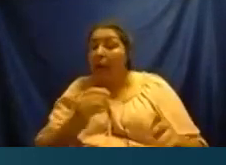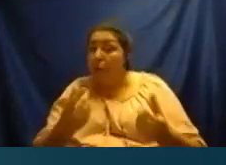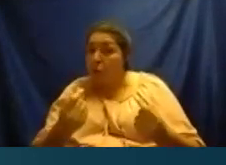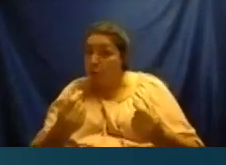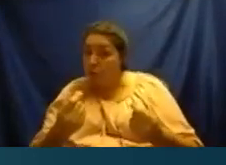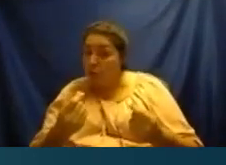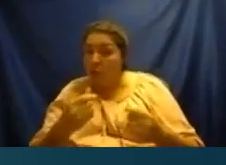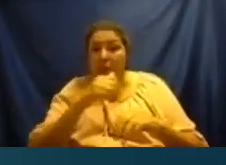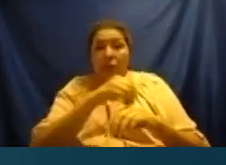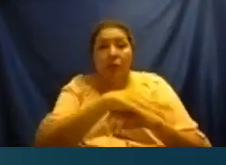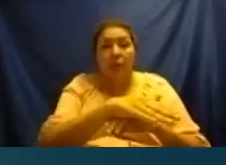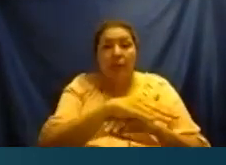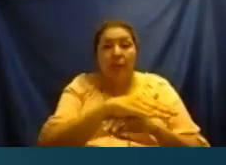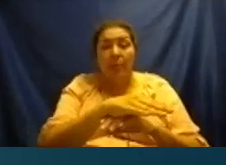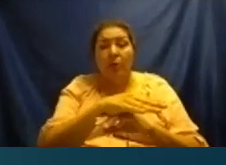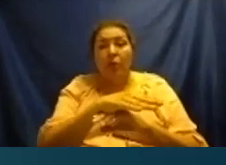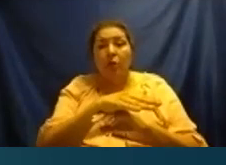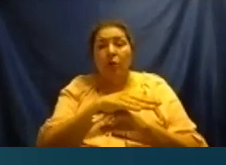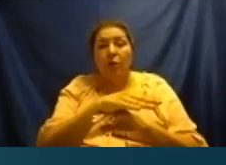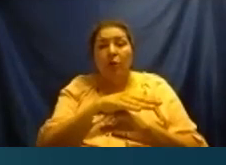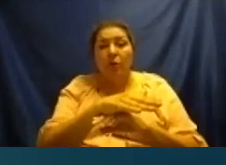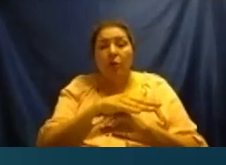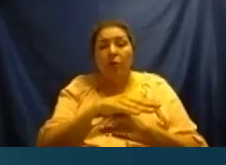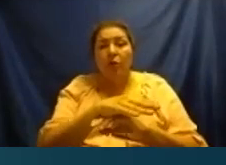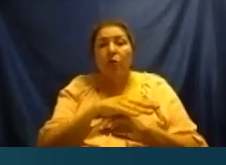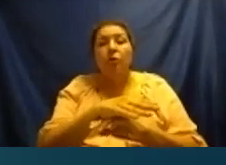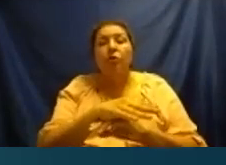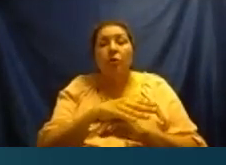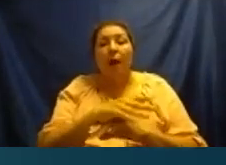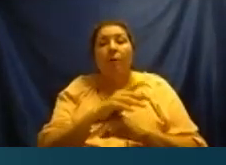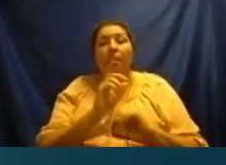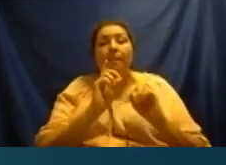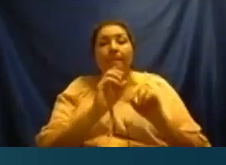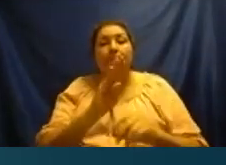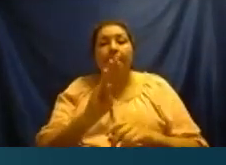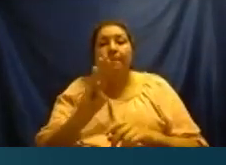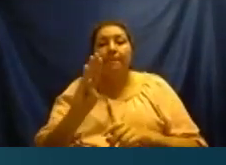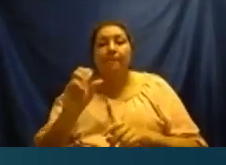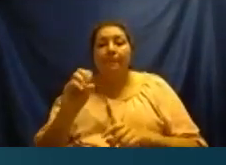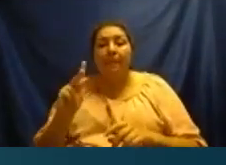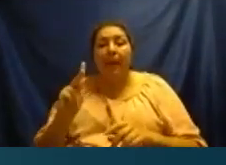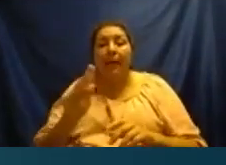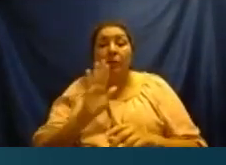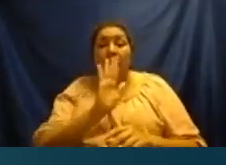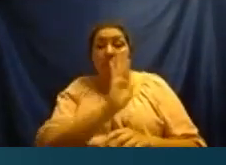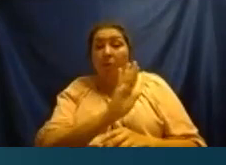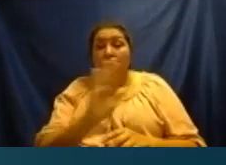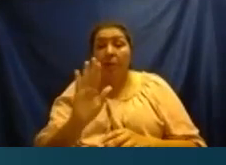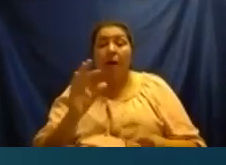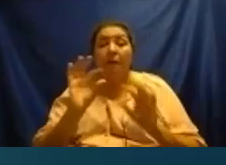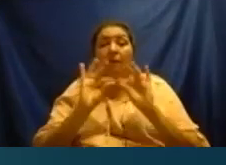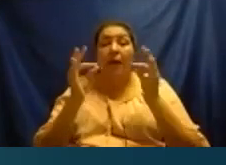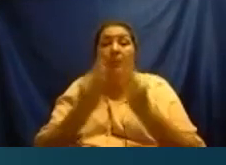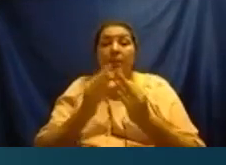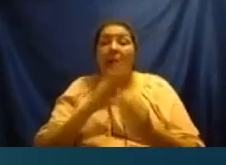the traditional refuge of young widows, back to their families. And she asked that